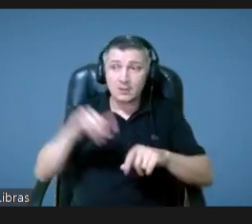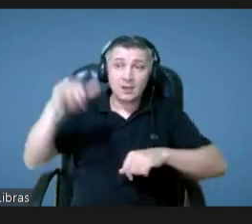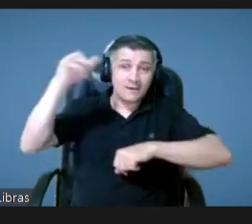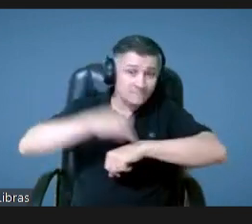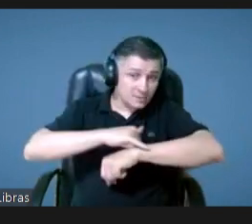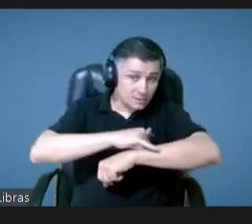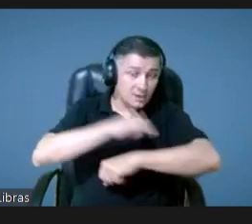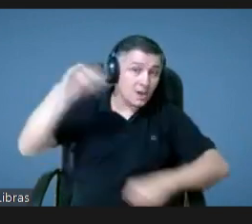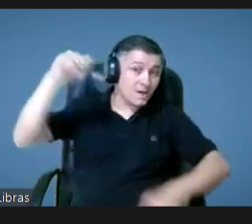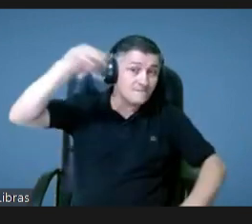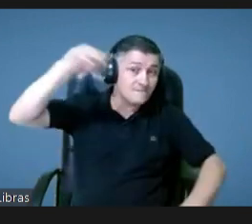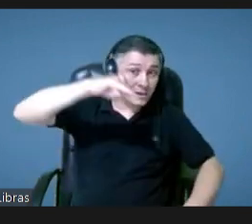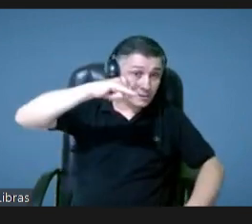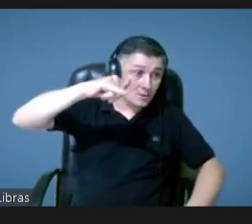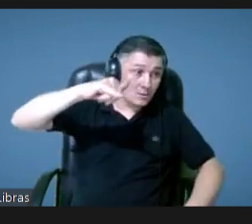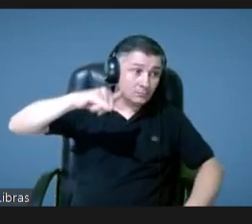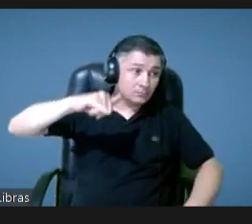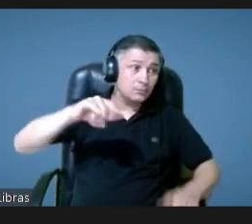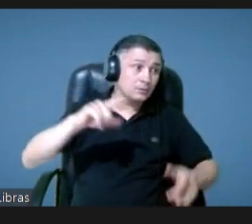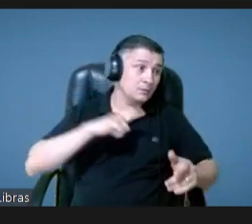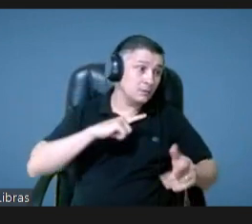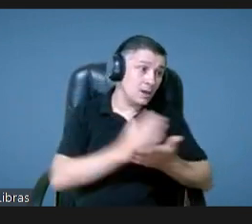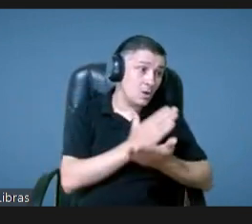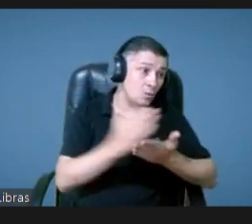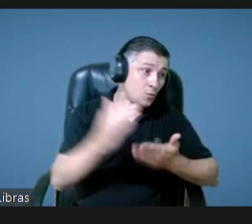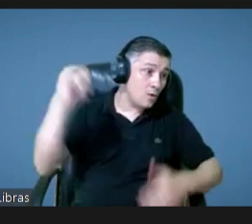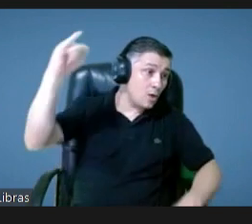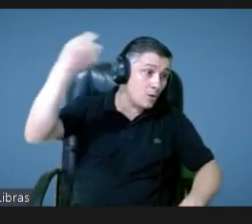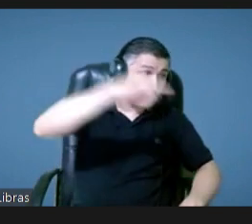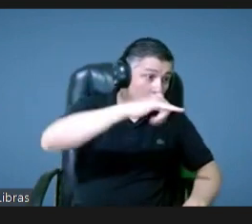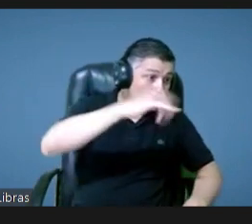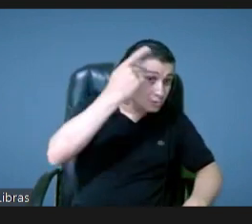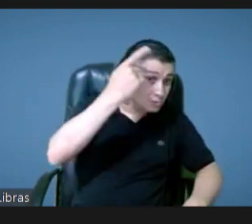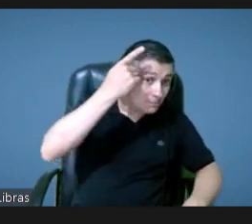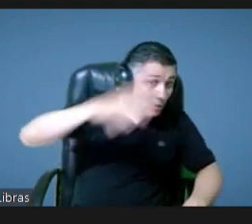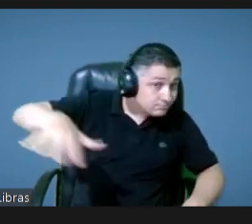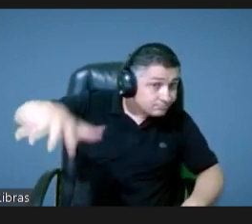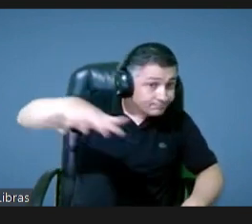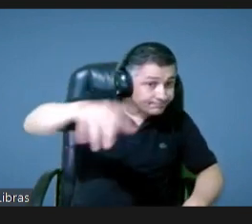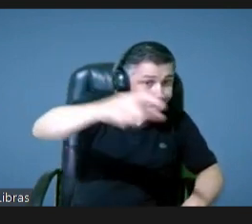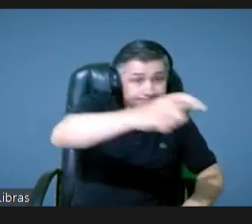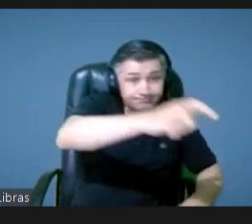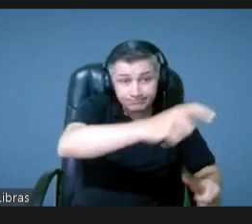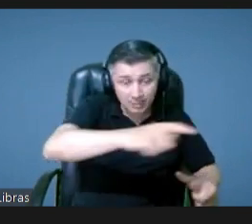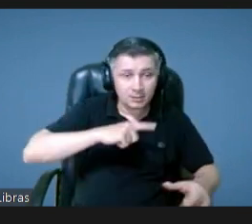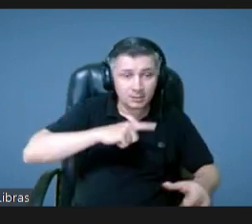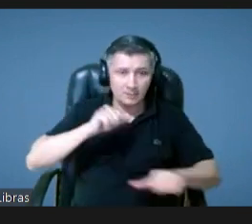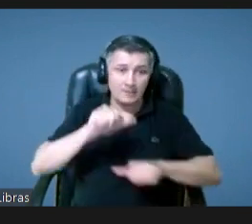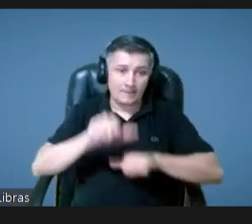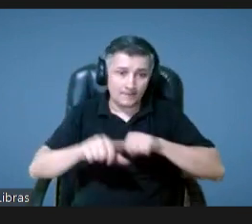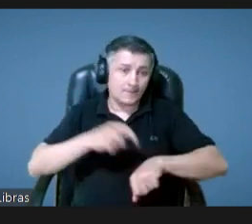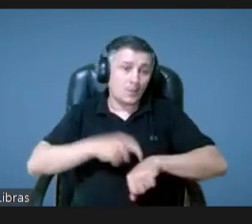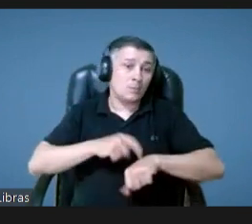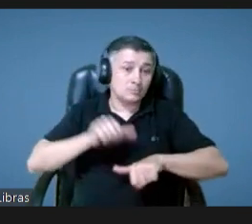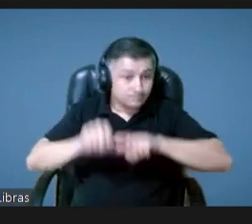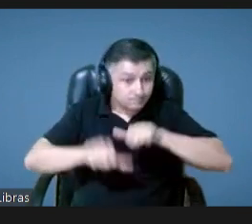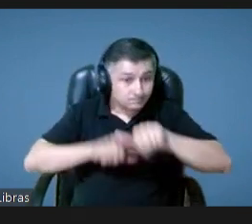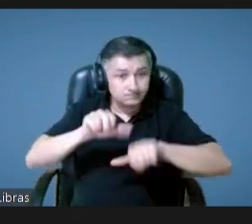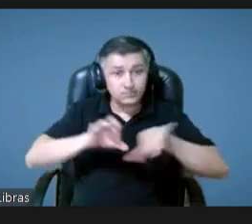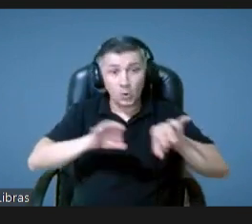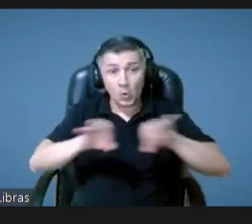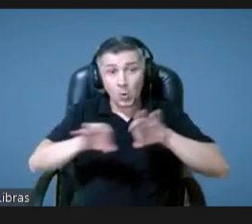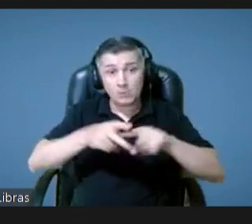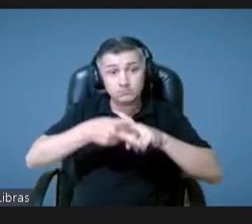the executive airplane fleet, and also some airports in the metropolitan region of São